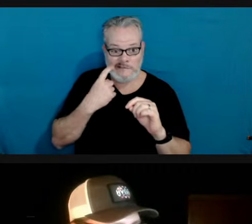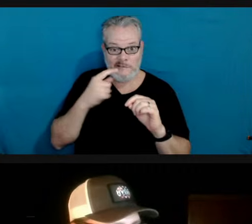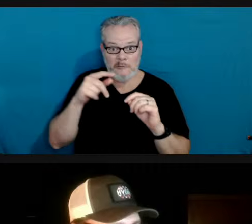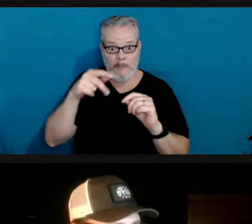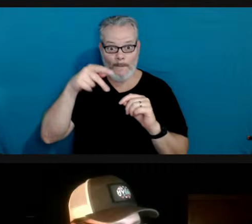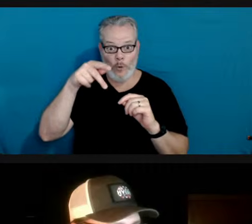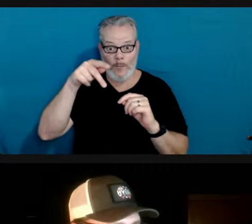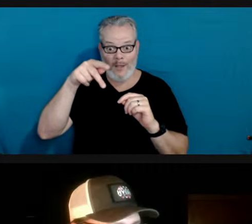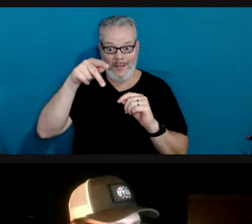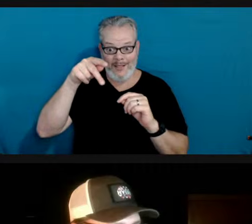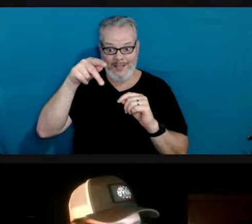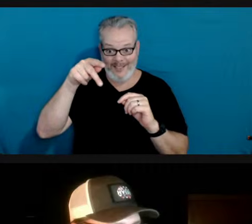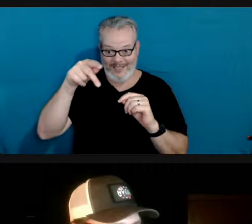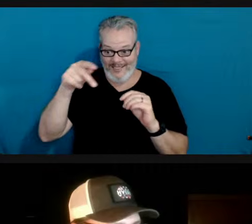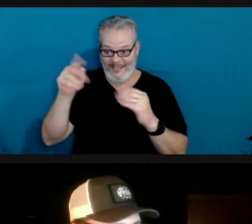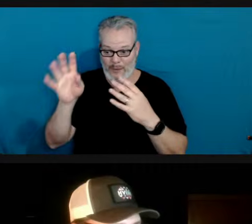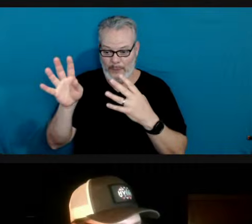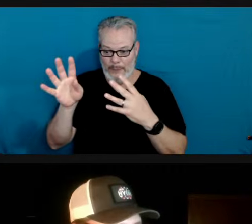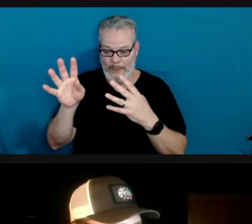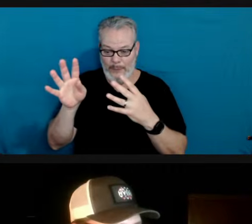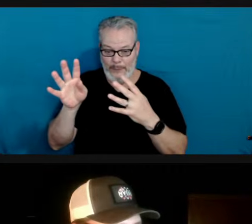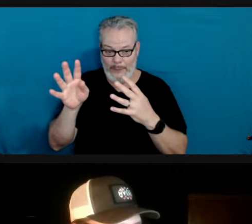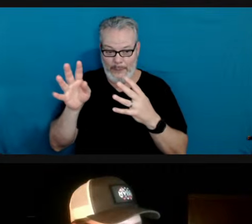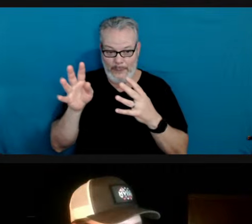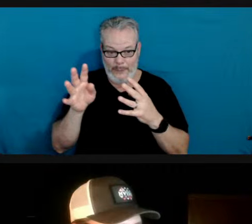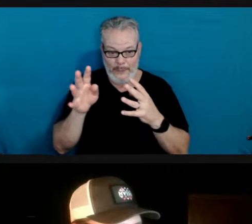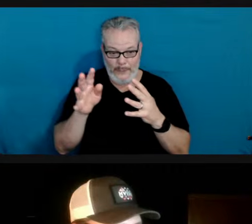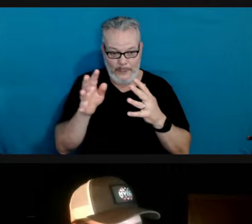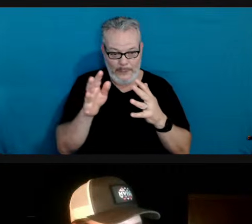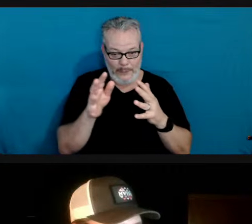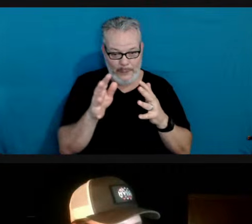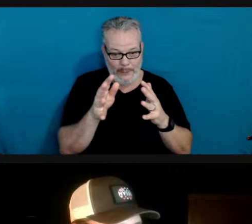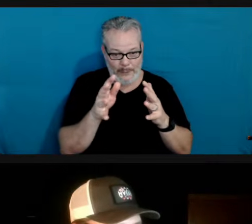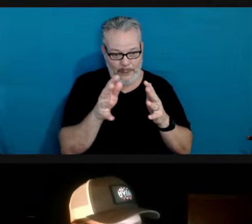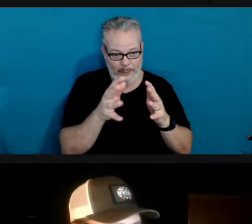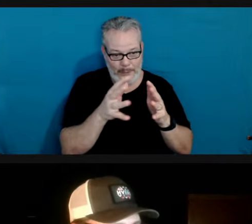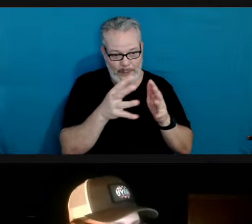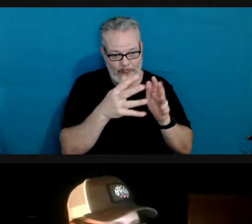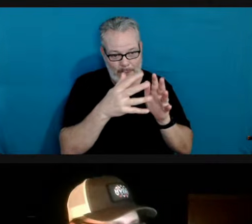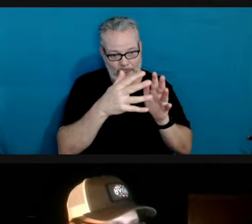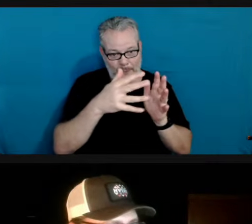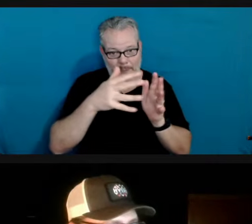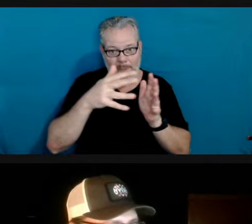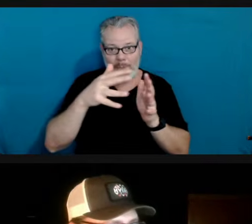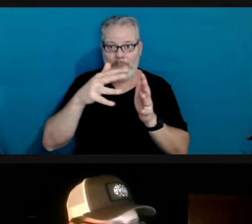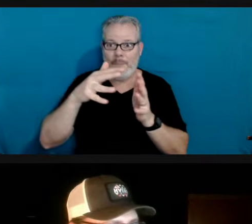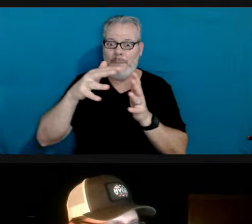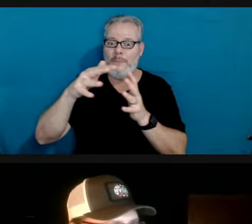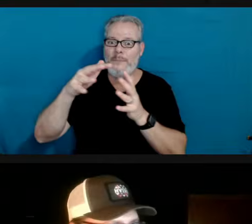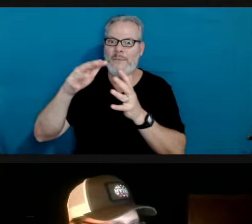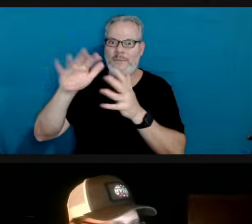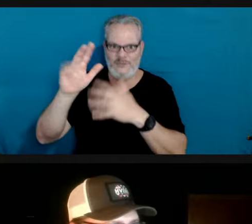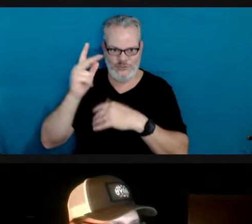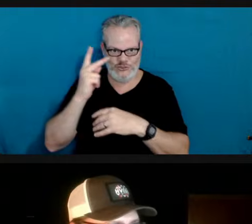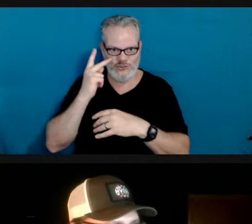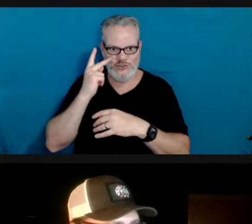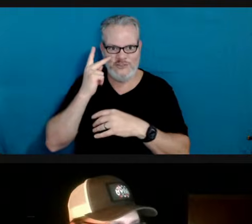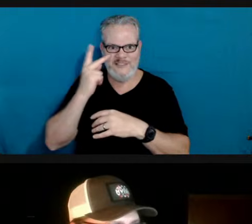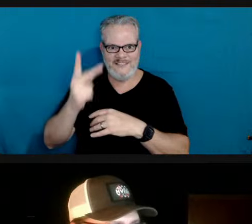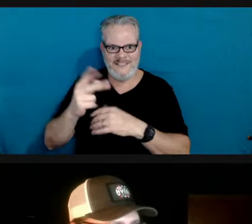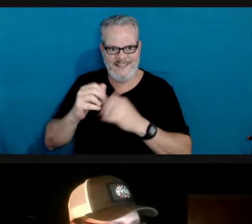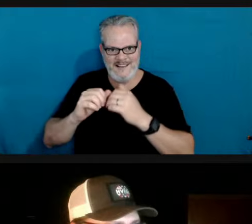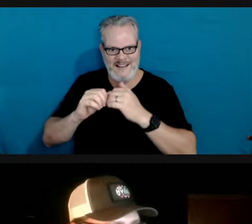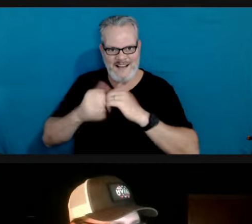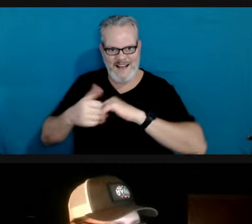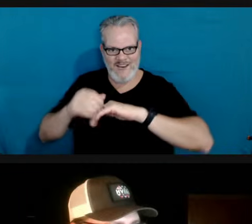So just a slight shift in the wind from blowing this stuff this way to blowing it this way. Now you see stations like the visitor